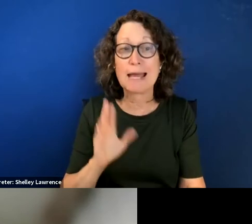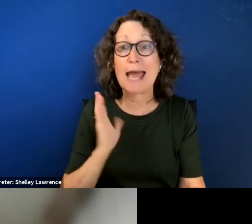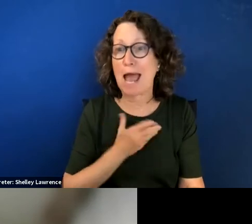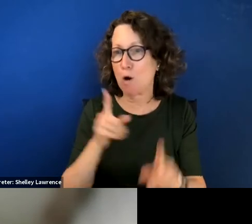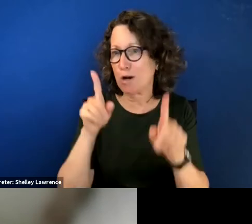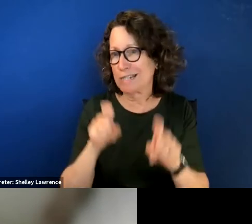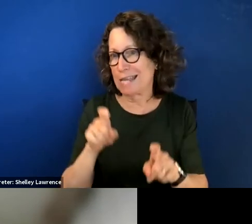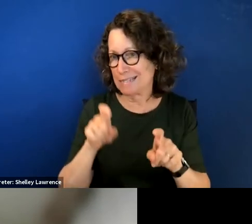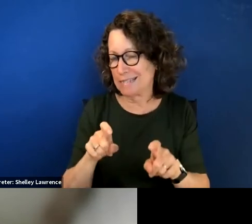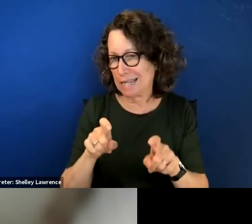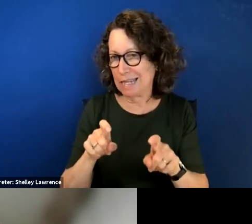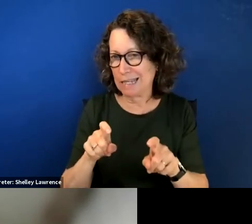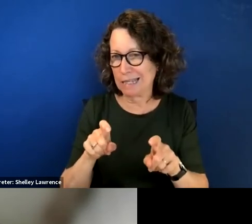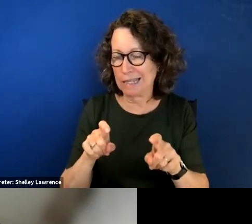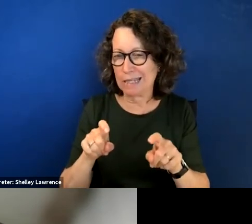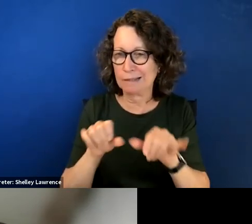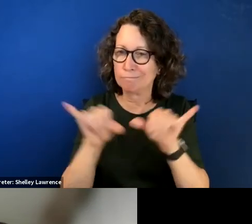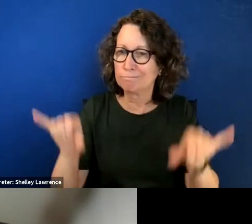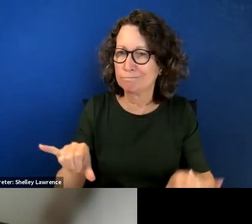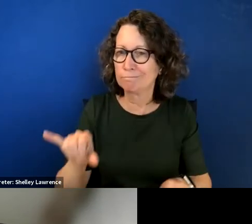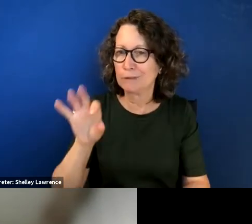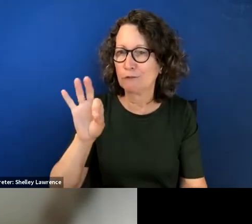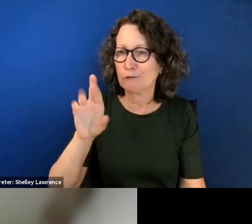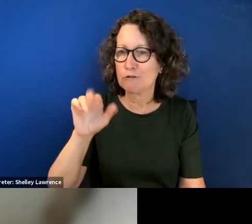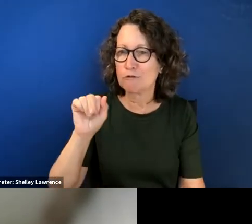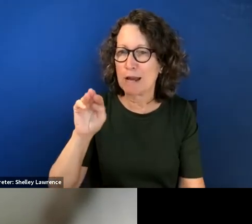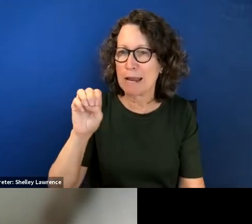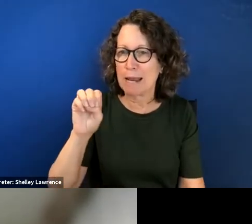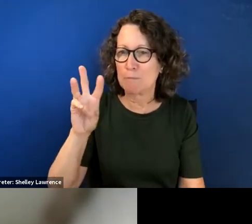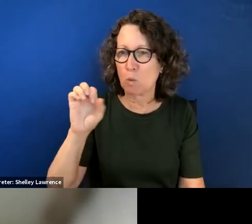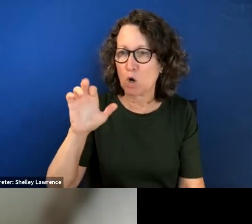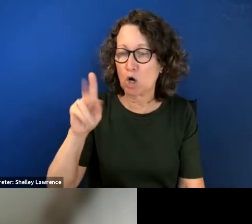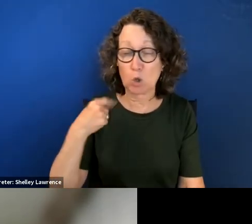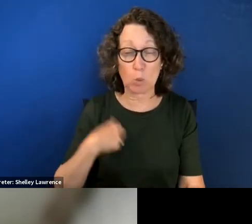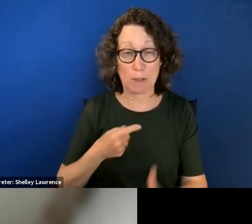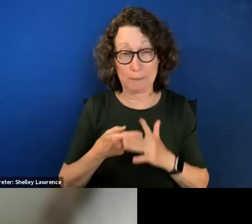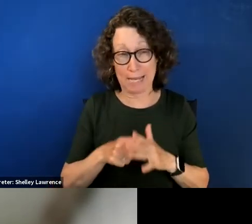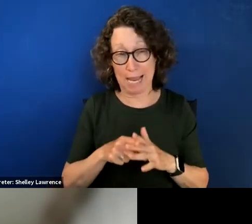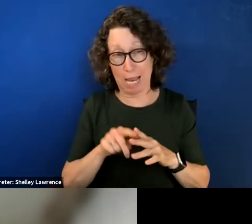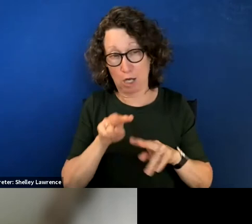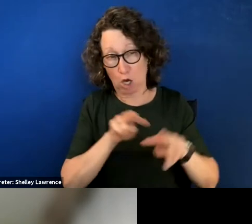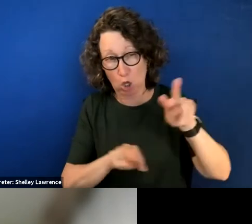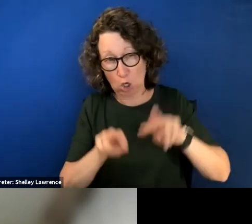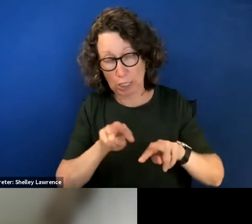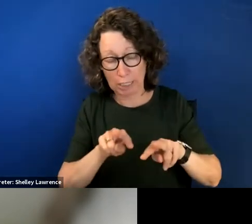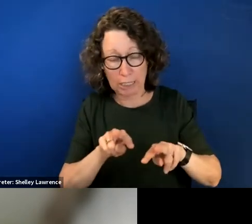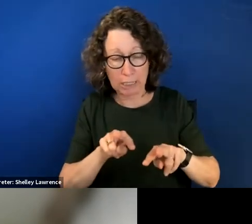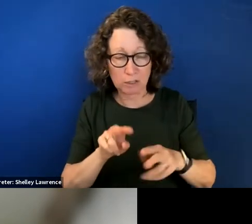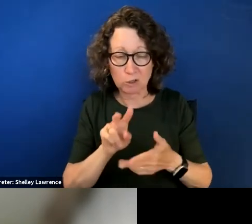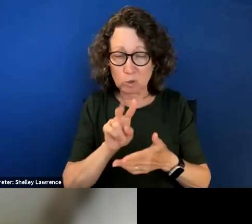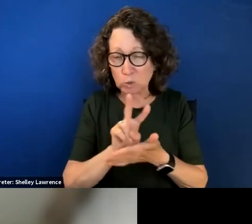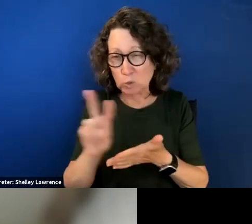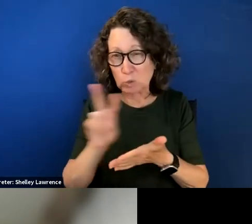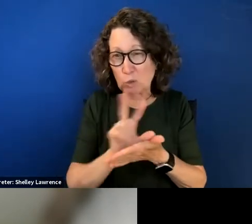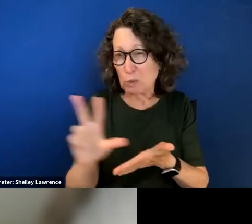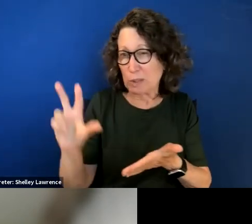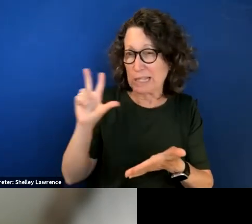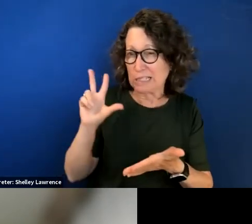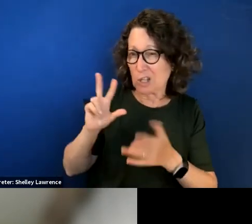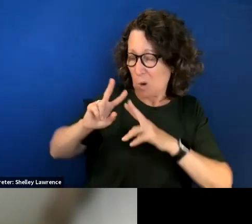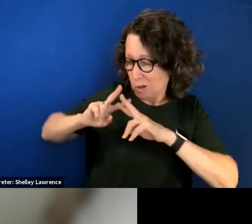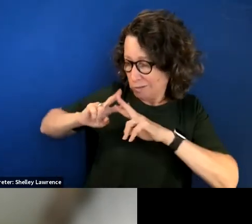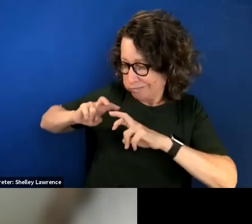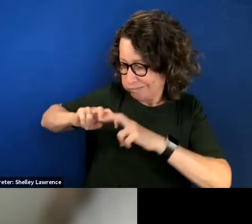testing framework. We began looking at our testing framework two or three weeks ago